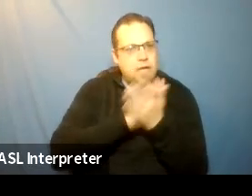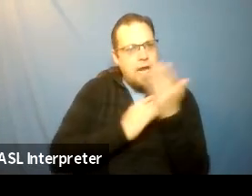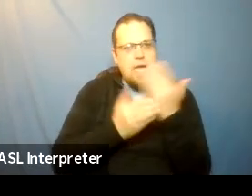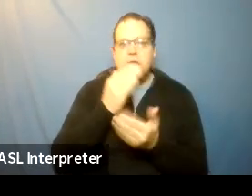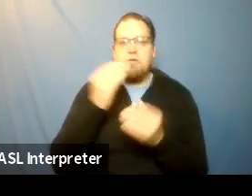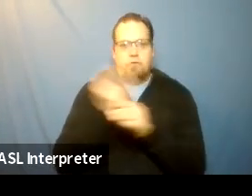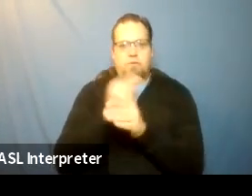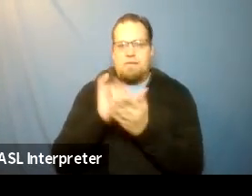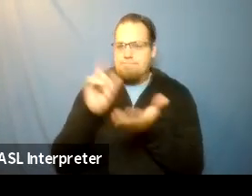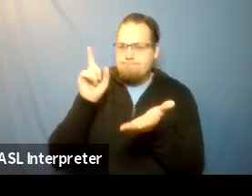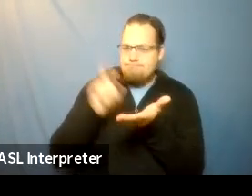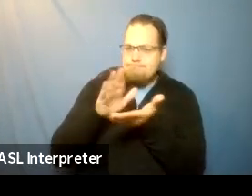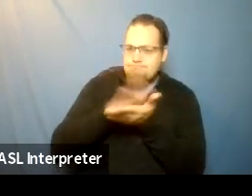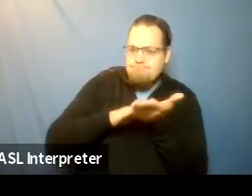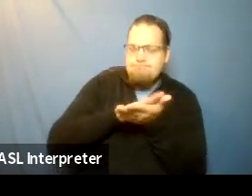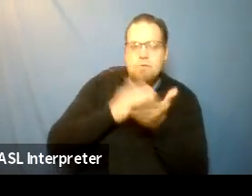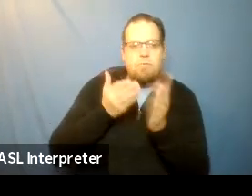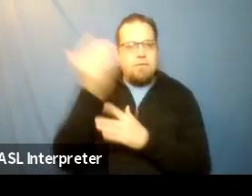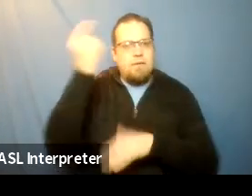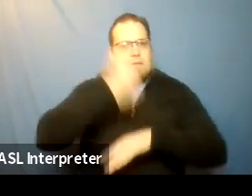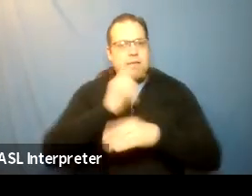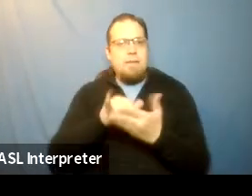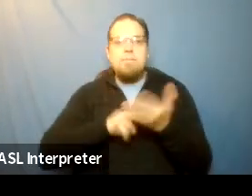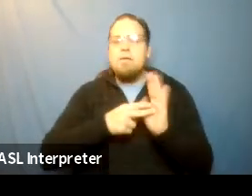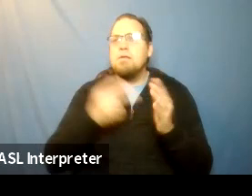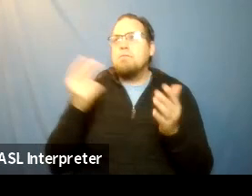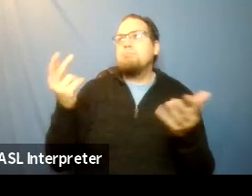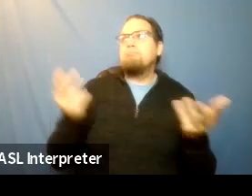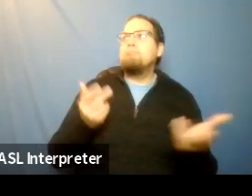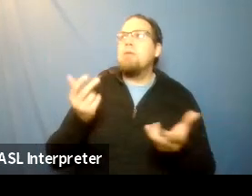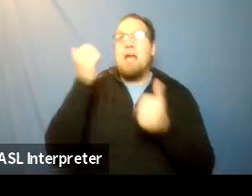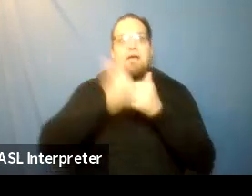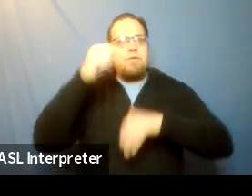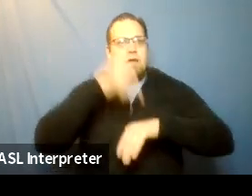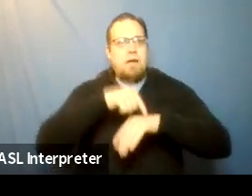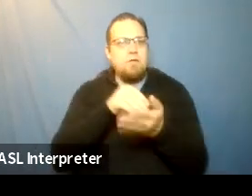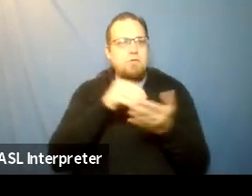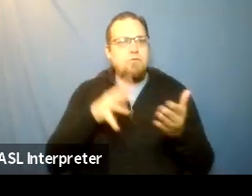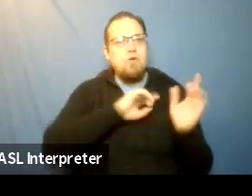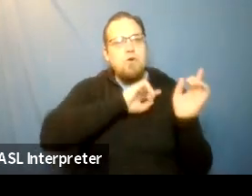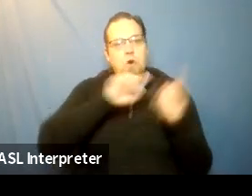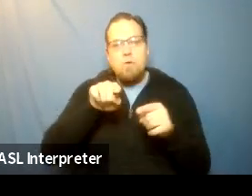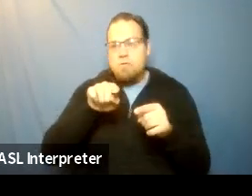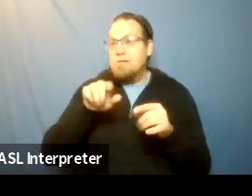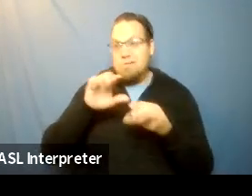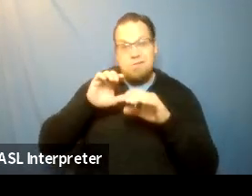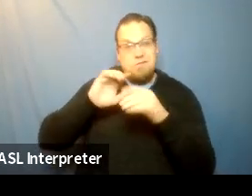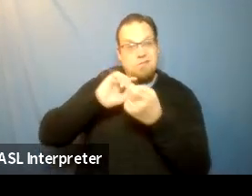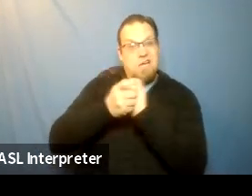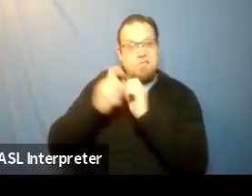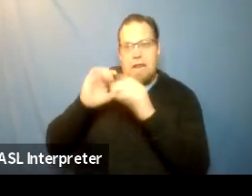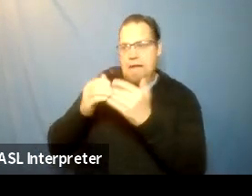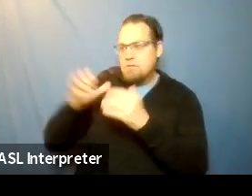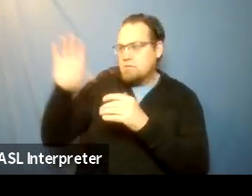day. And this really means, like, every time students go from one class to the other,